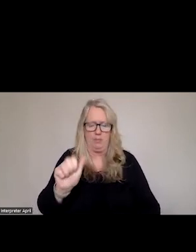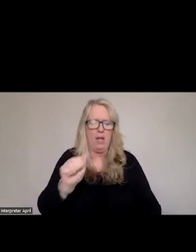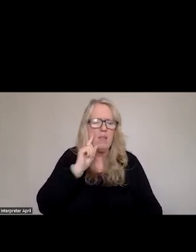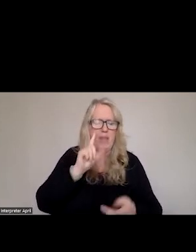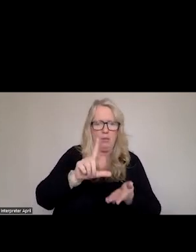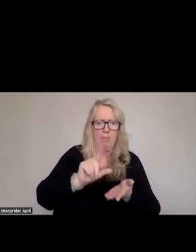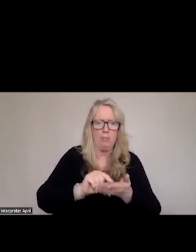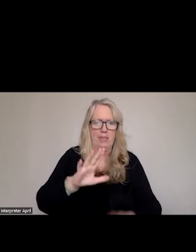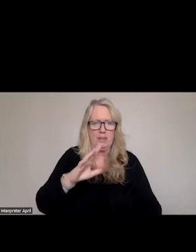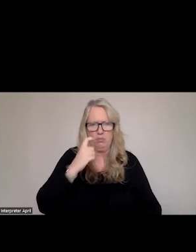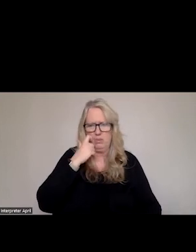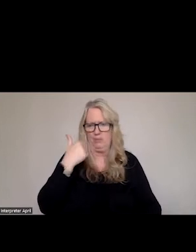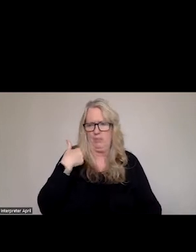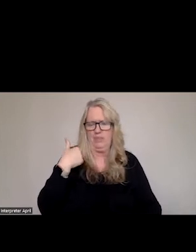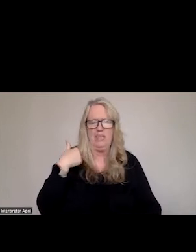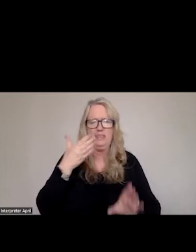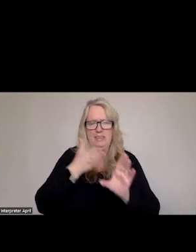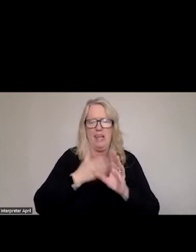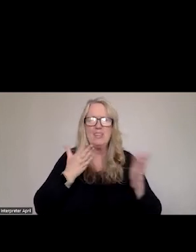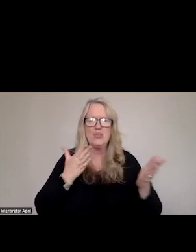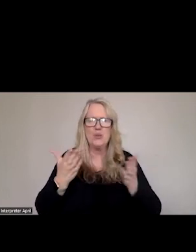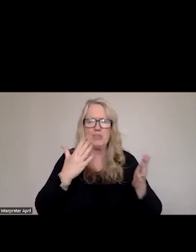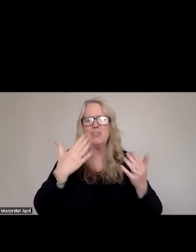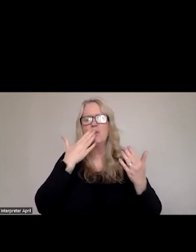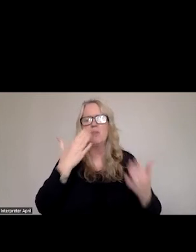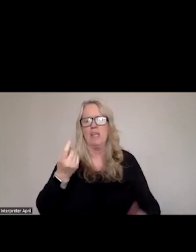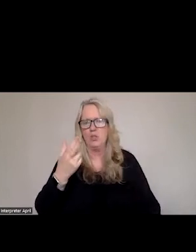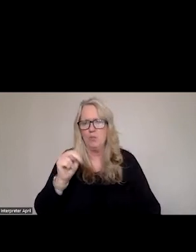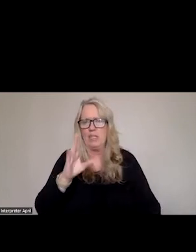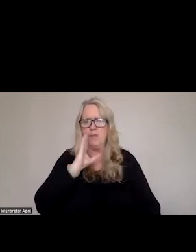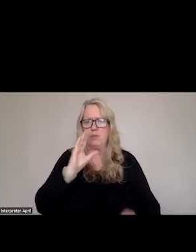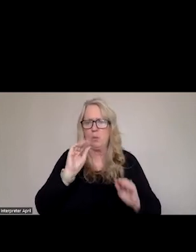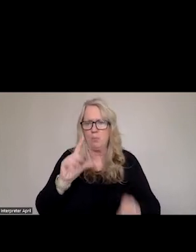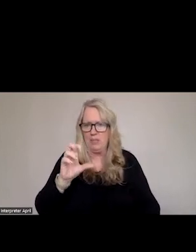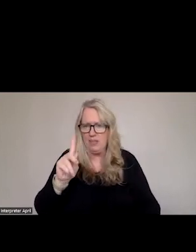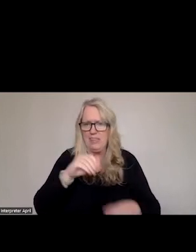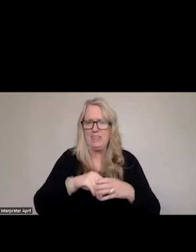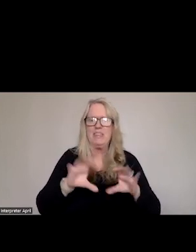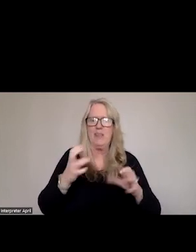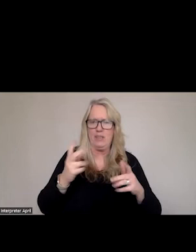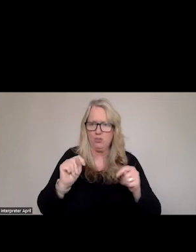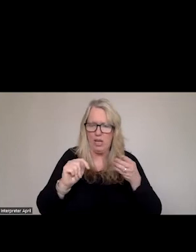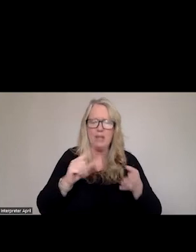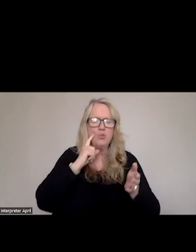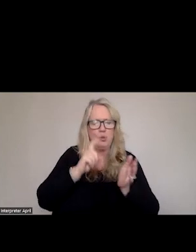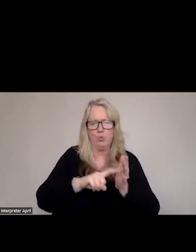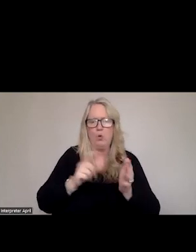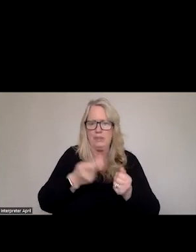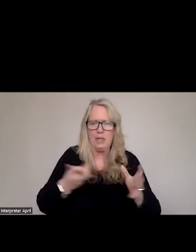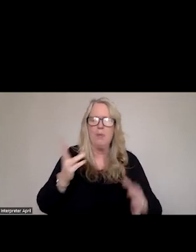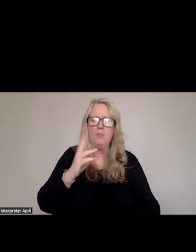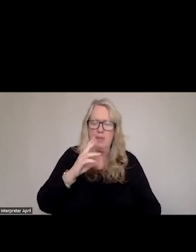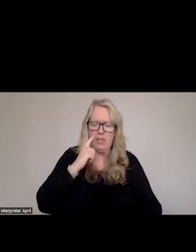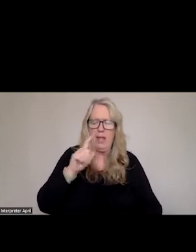was just published in Psych Services. So thank you, Karen, for putting the links in the chat. A couple other notices regarding NIMH